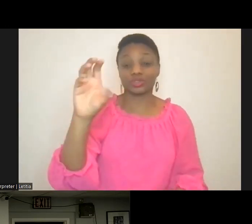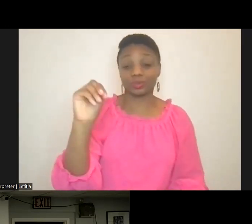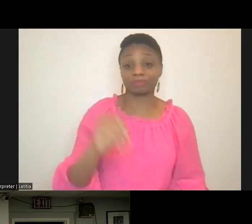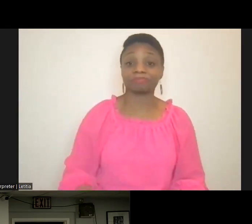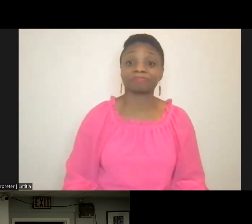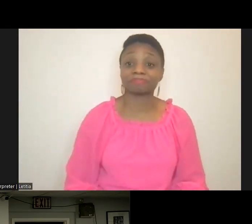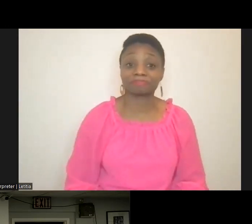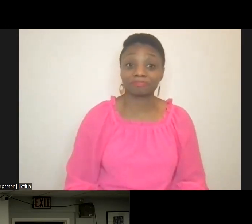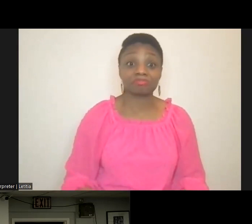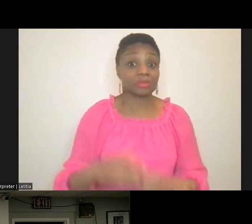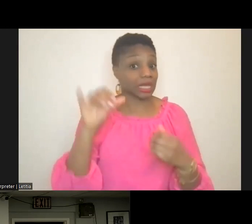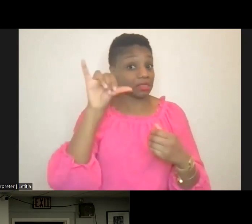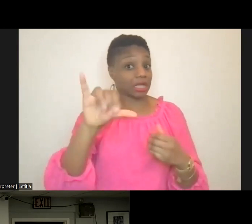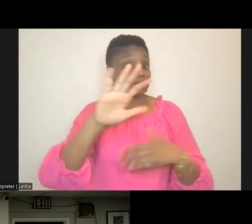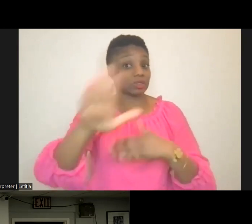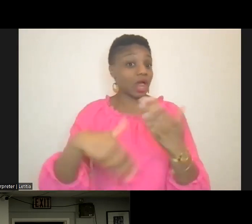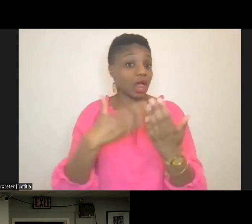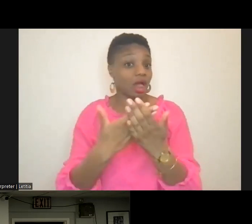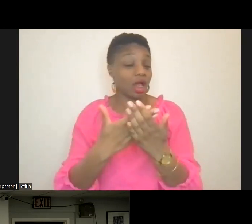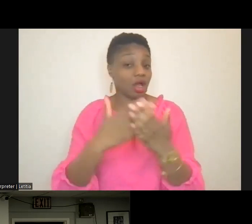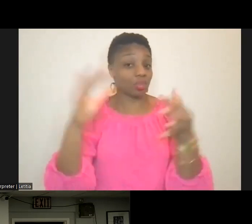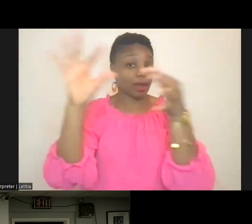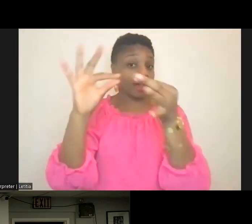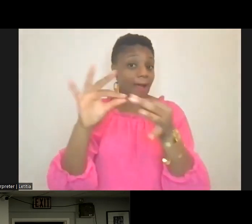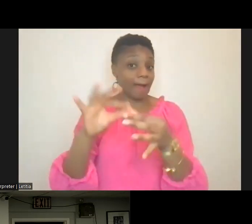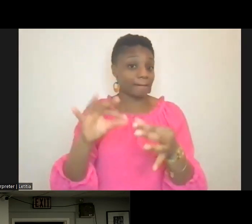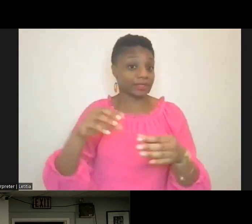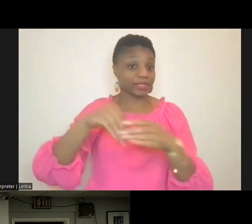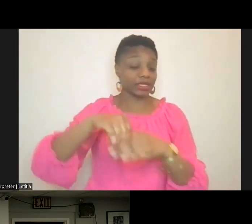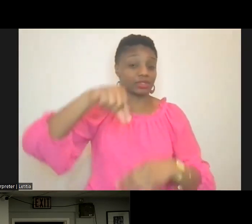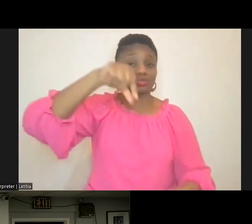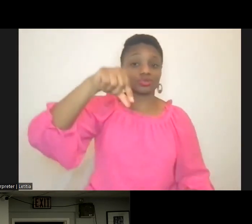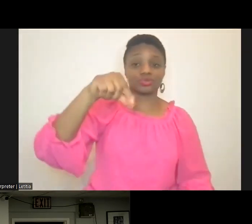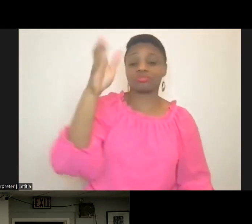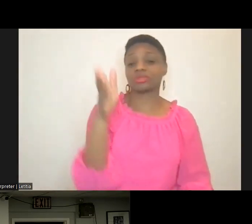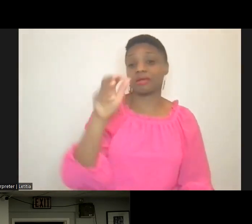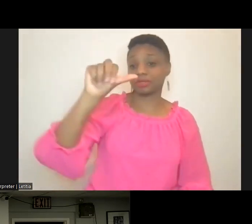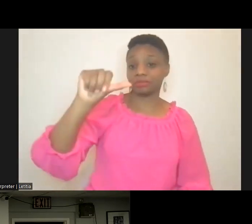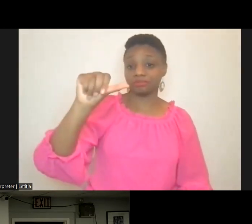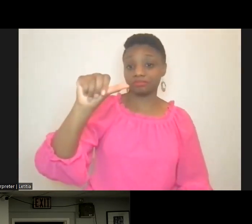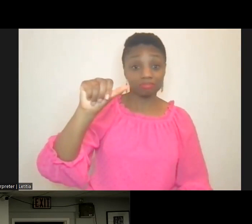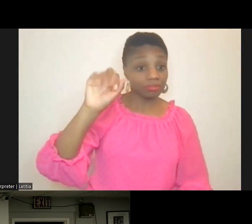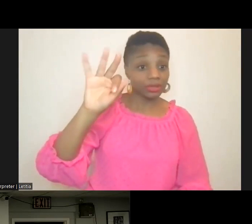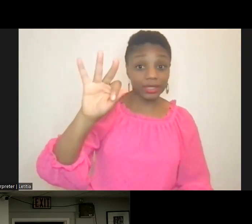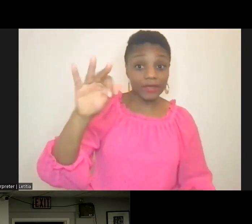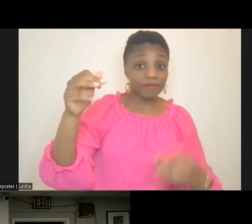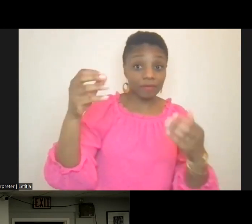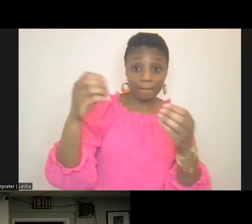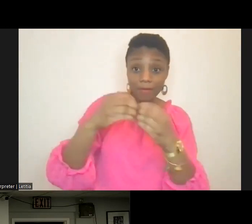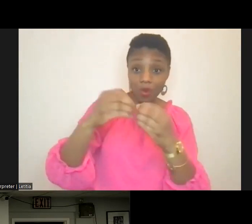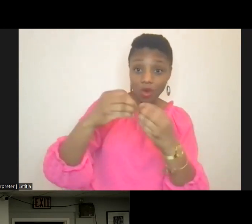And those are all of the comments in the Q&A box. If anyone would like